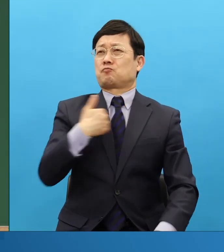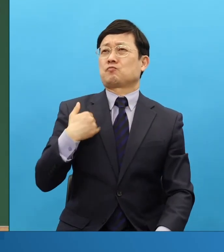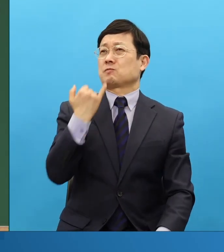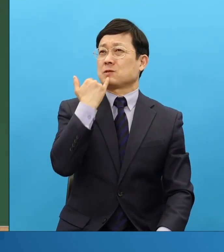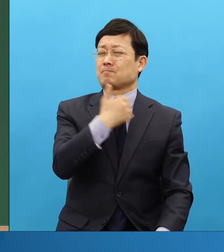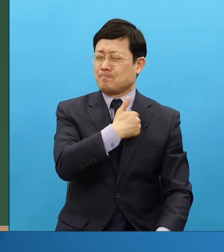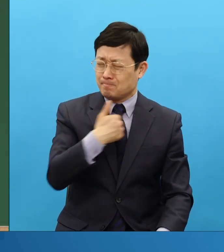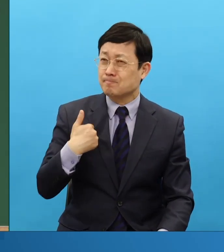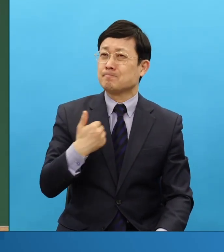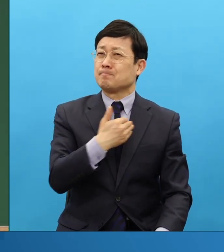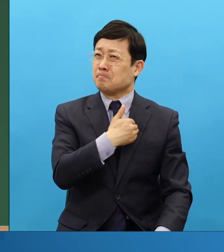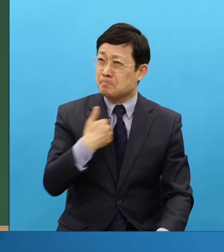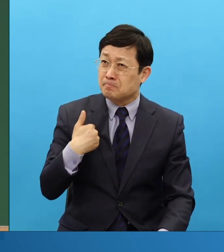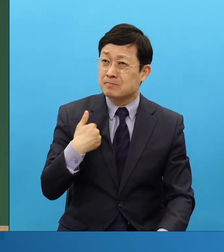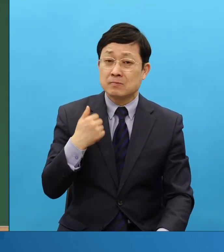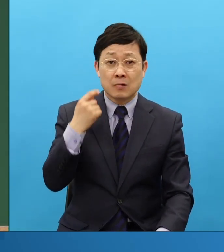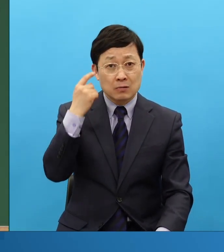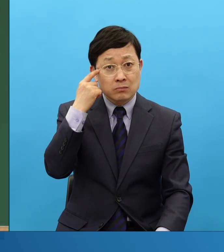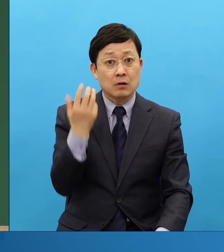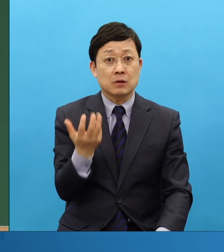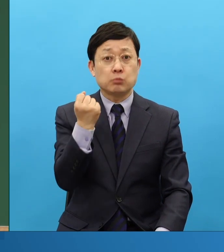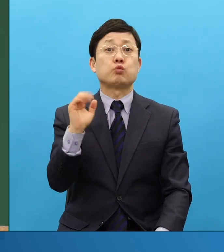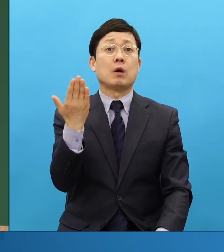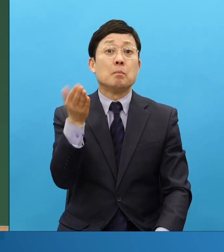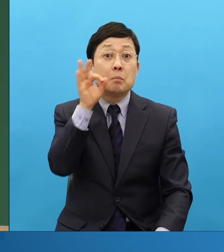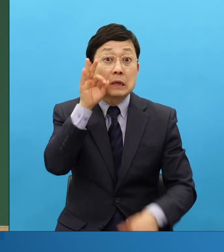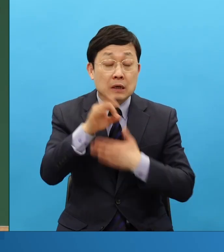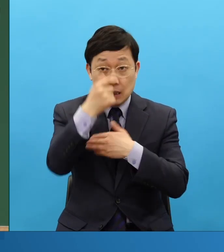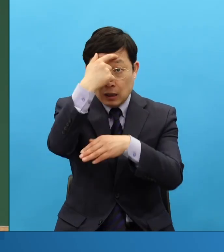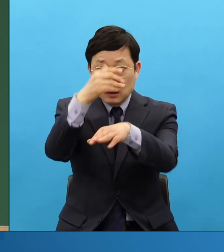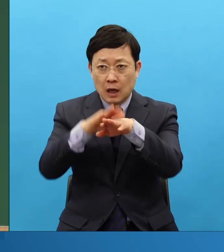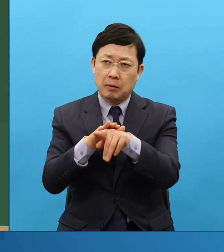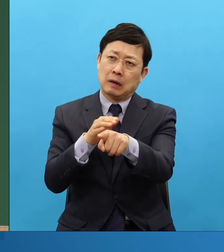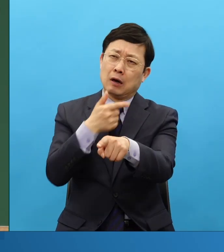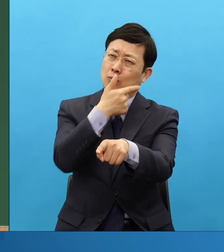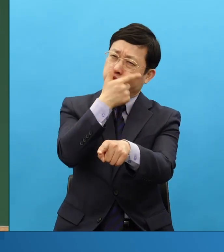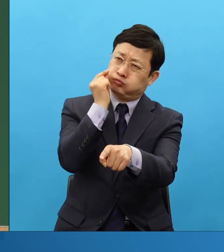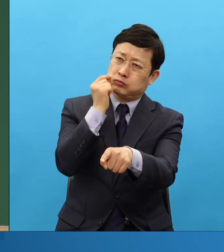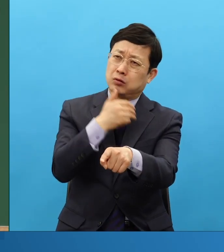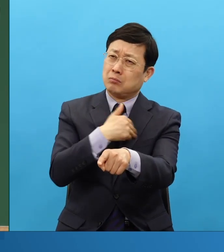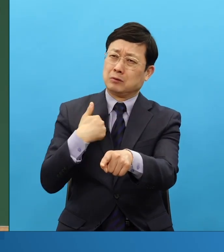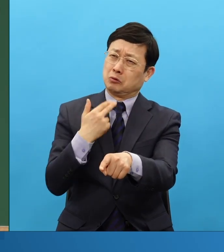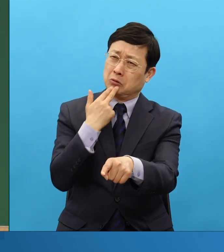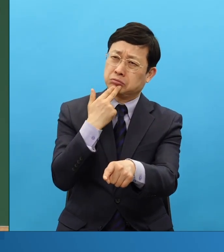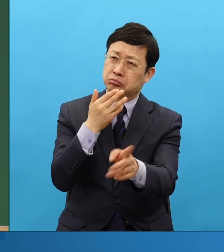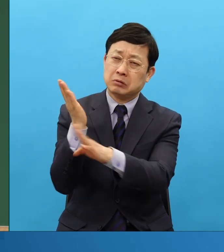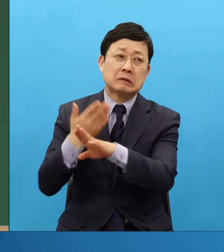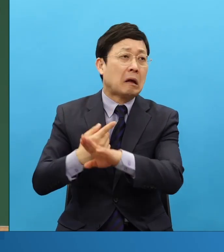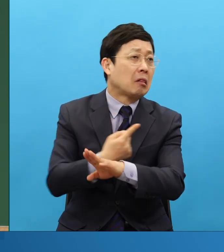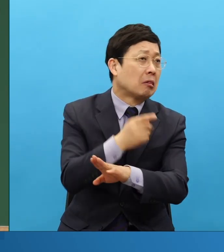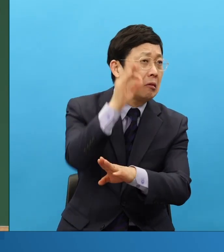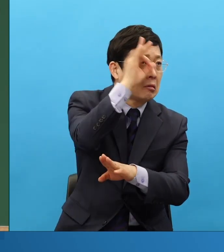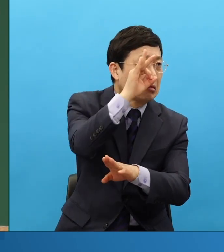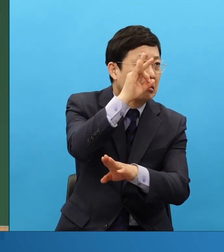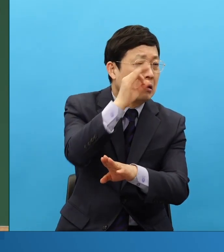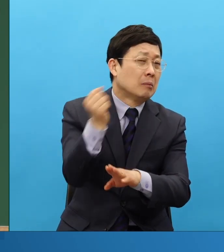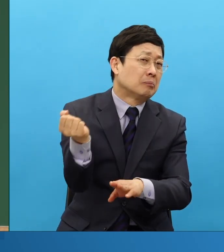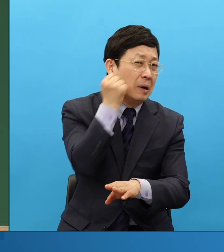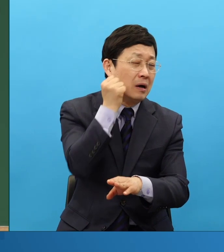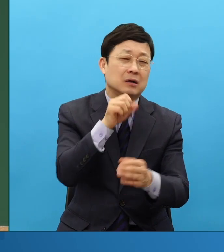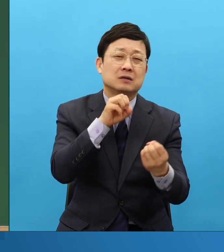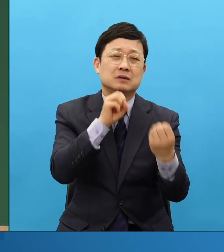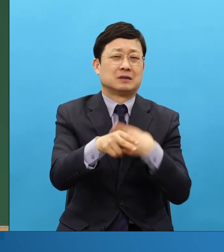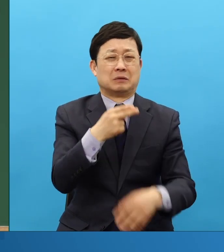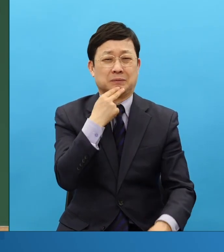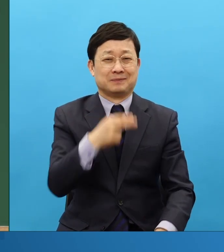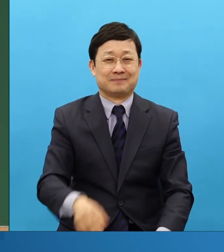All believers, if you cannot come to the answer in tomorrow's worship, just through worship, then you're not inside this. And even if you'd want to